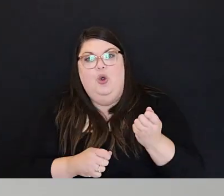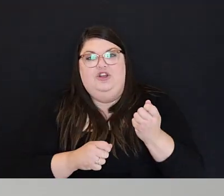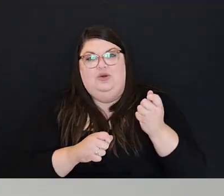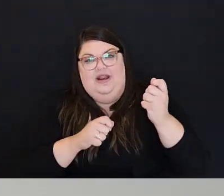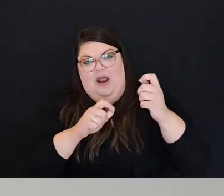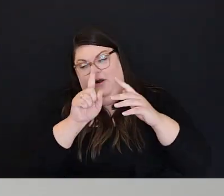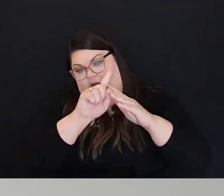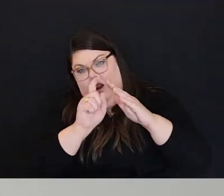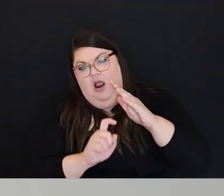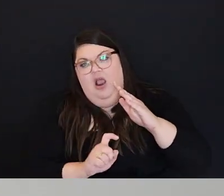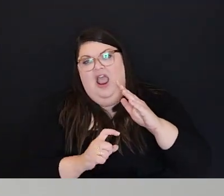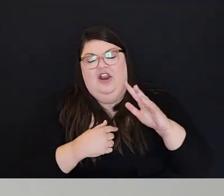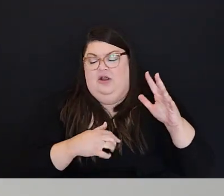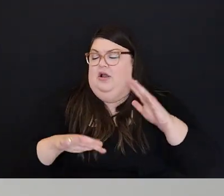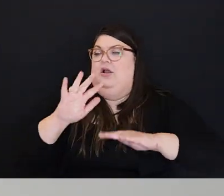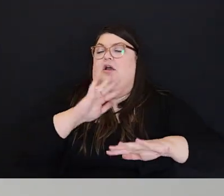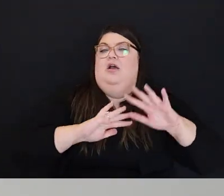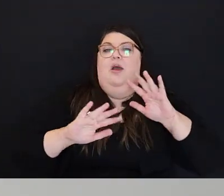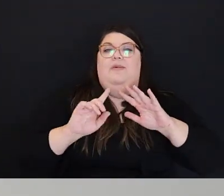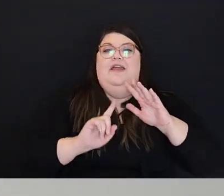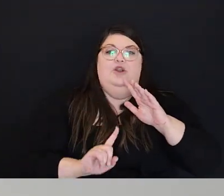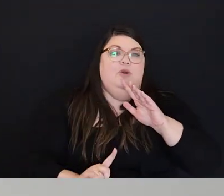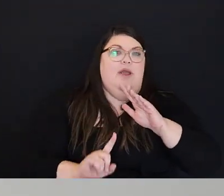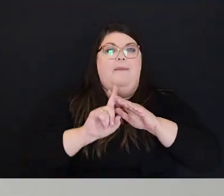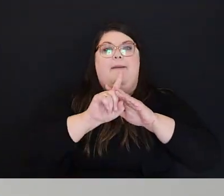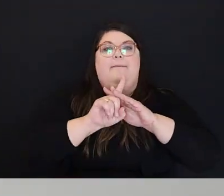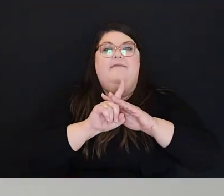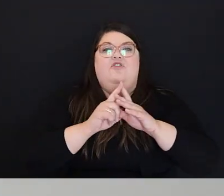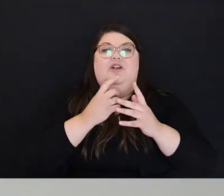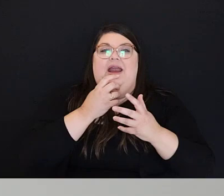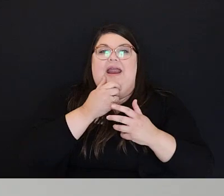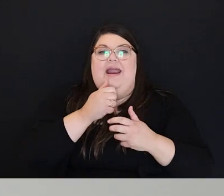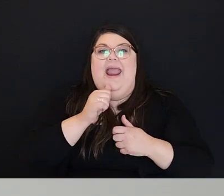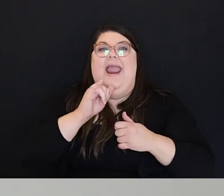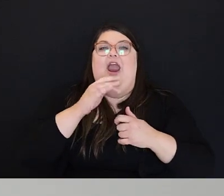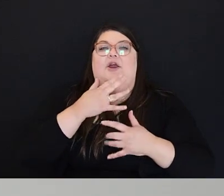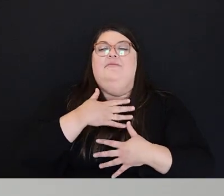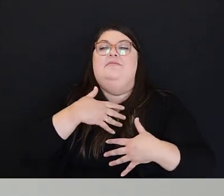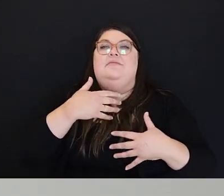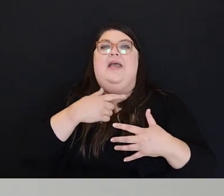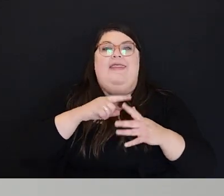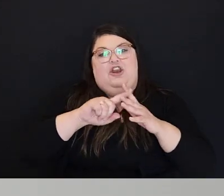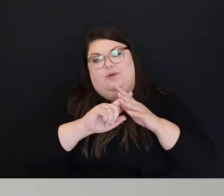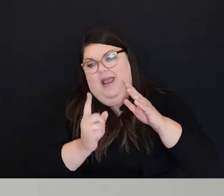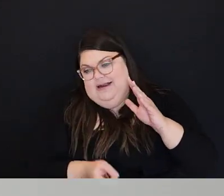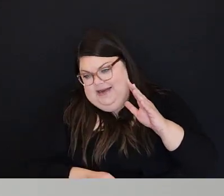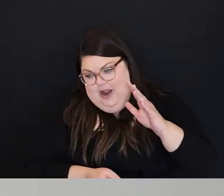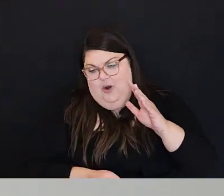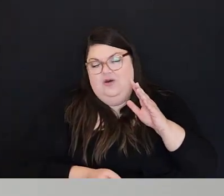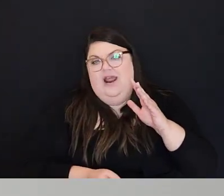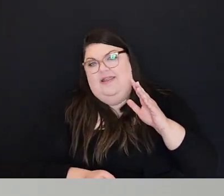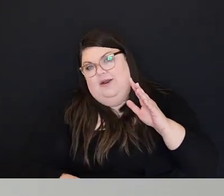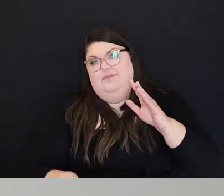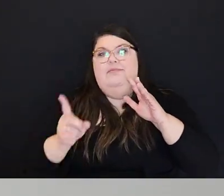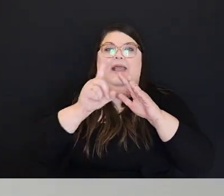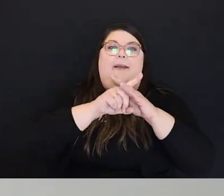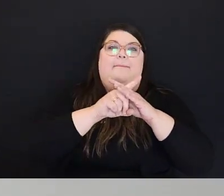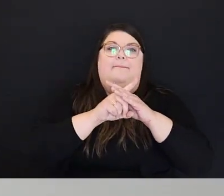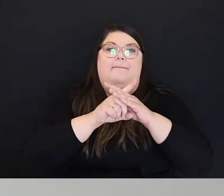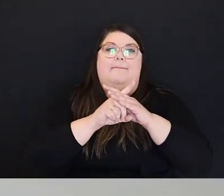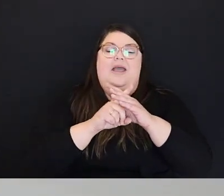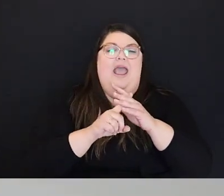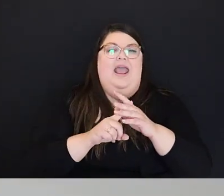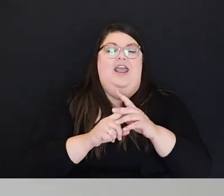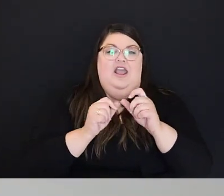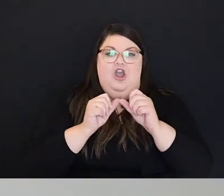you up for a second, but then you come up for air, and then you're back down again, and then you're up again. And it's about that